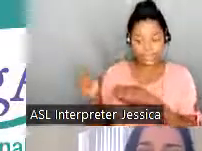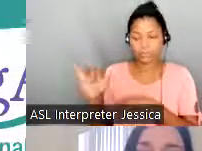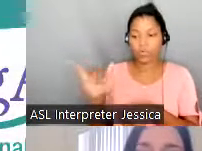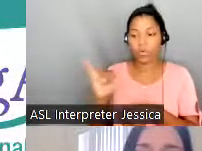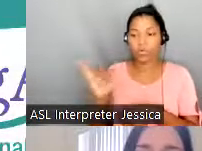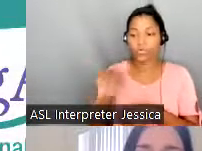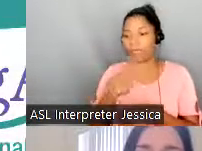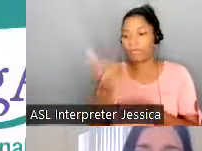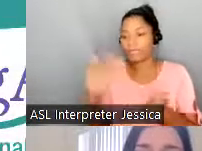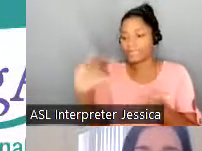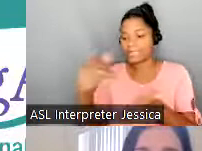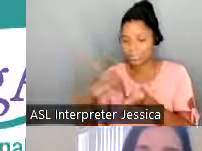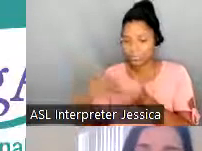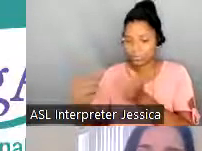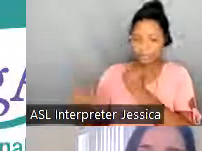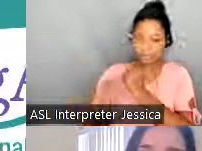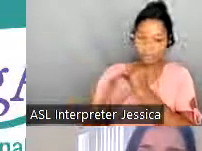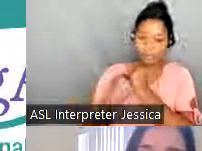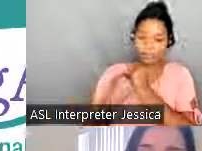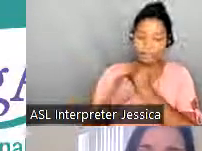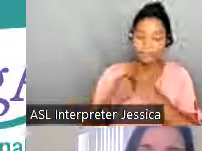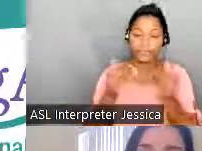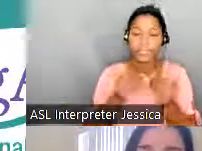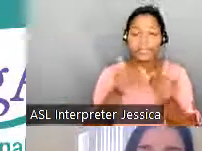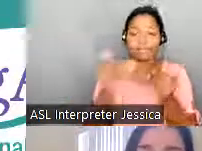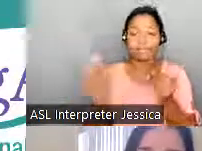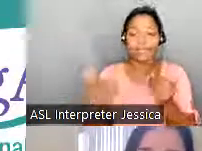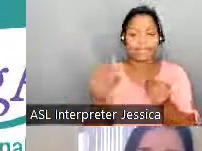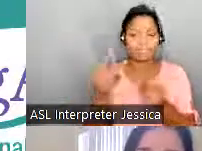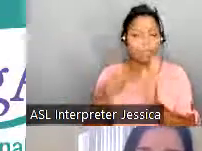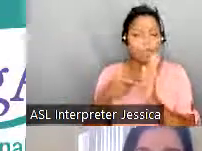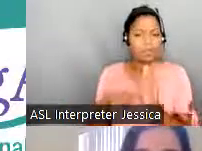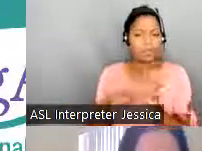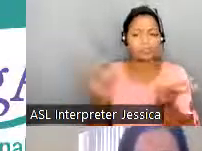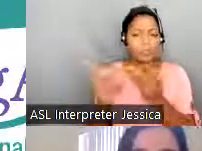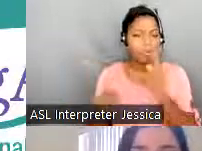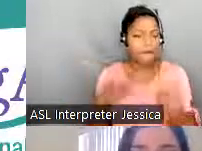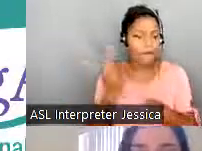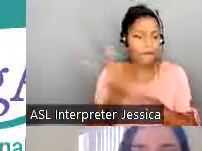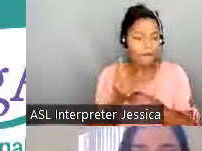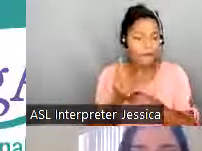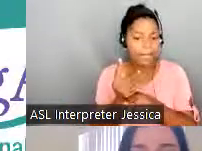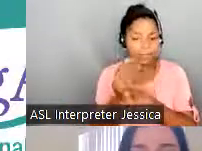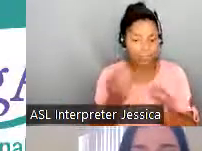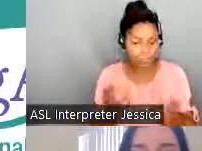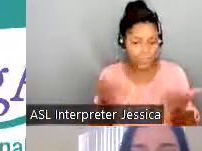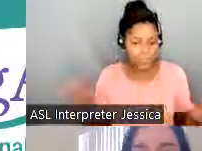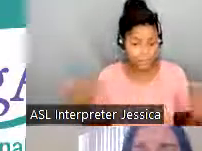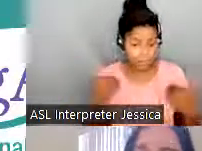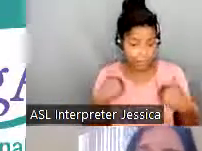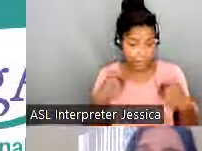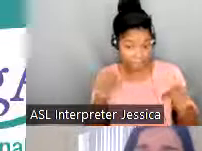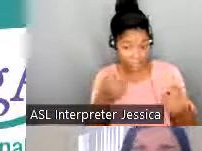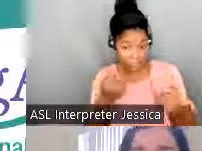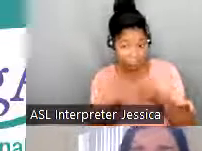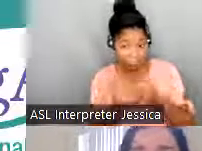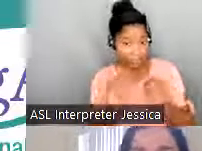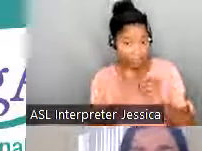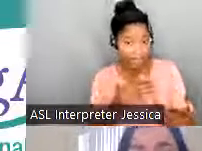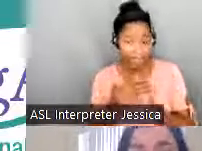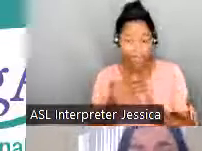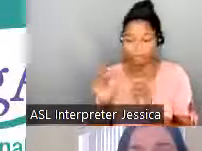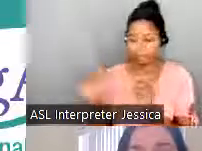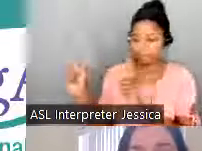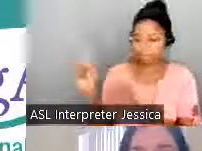next slide, I'll highlight the types of resources that Engaged offers to support your work. So we have toolkits and